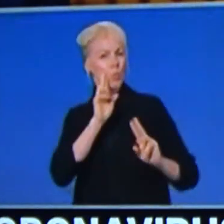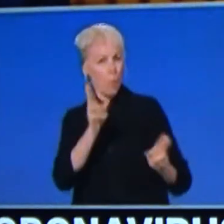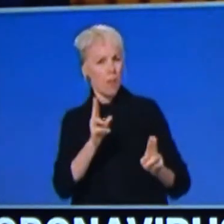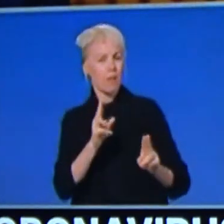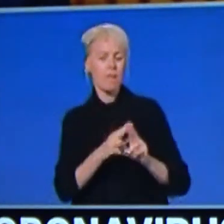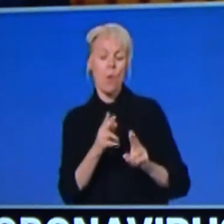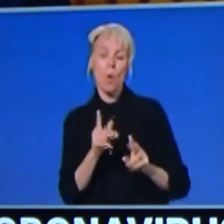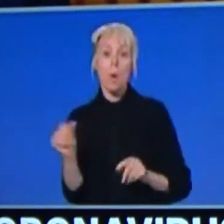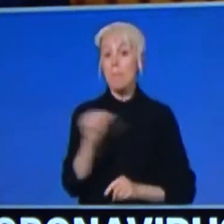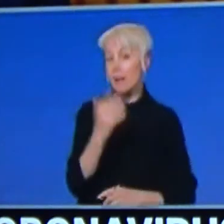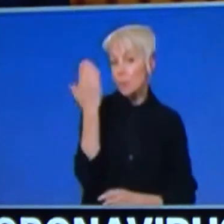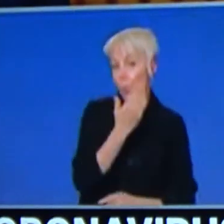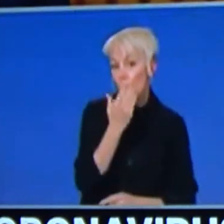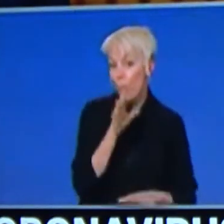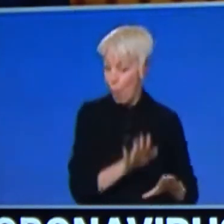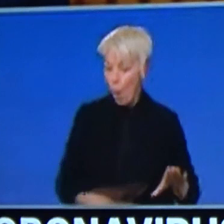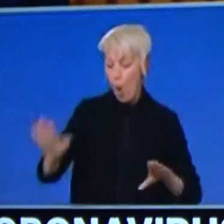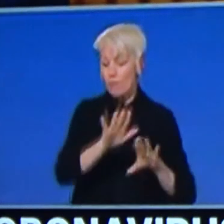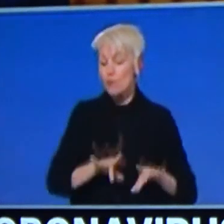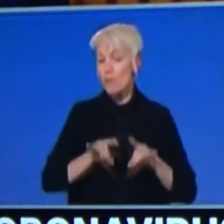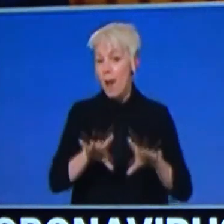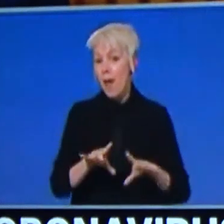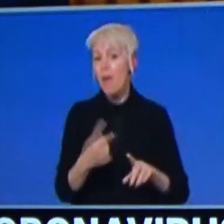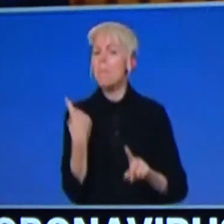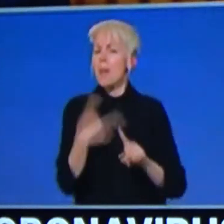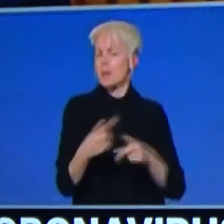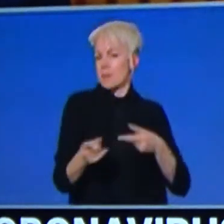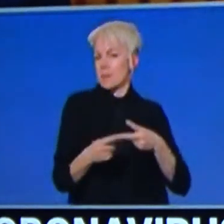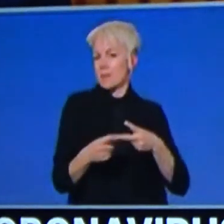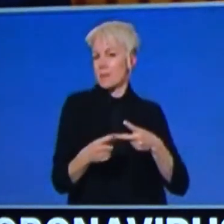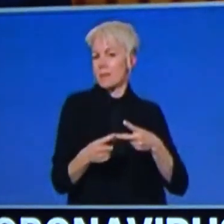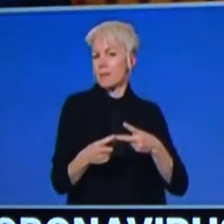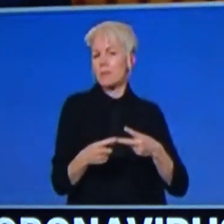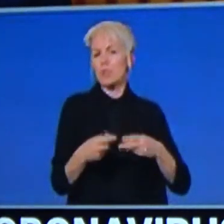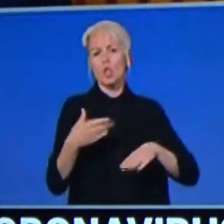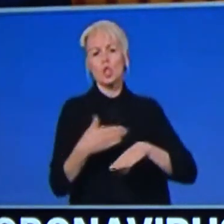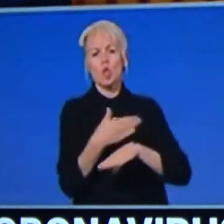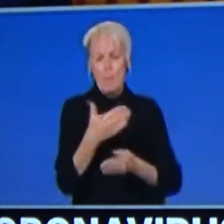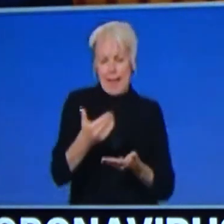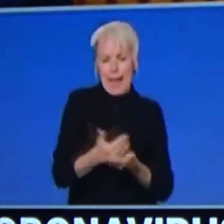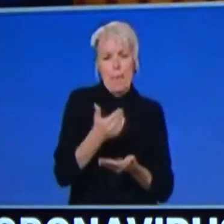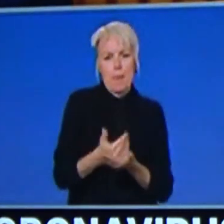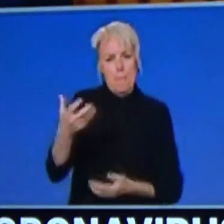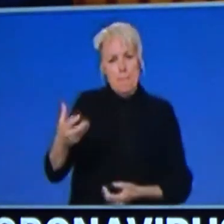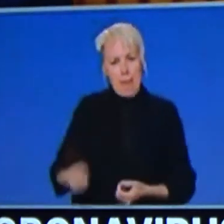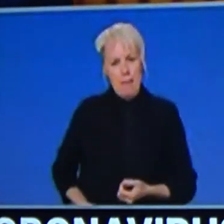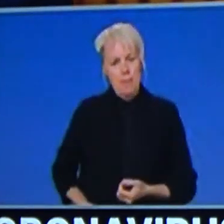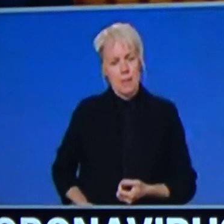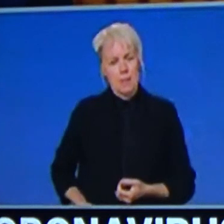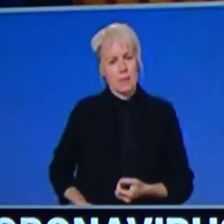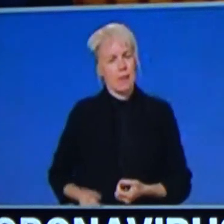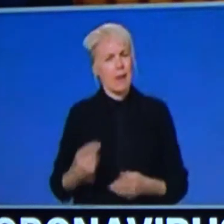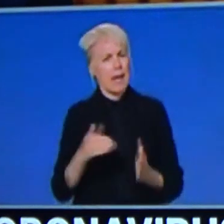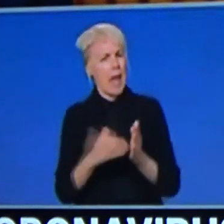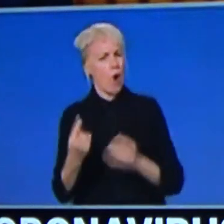in every state? And just one question on JobKeeper as well. We're hearing reports of employers asking workers to give back some of